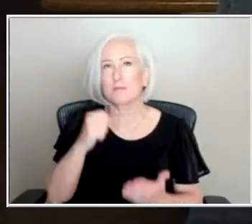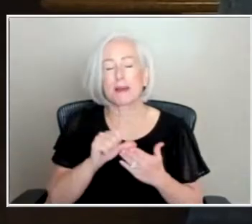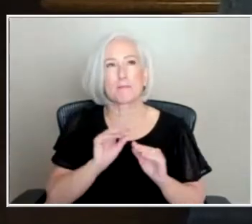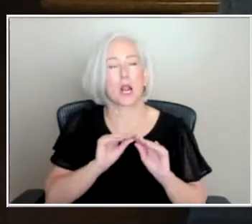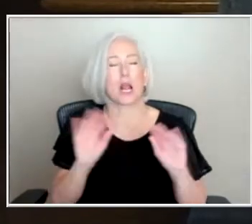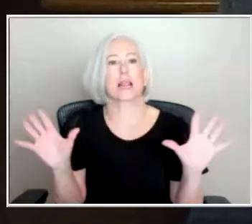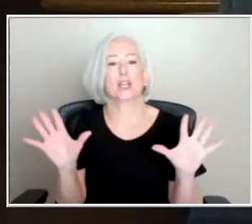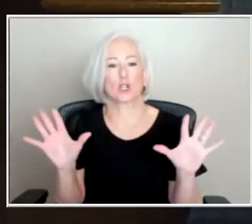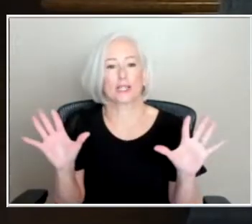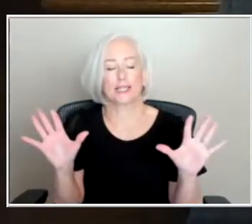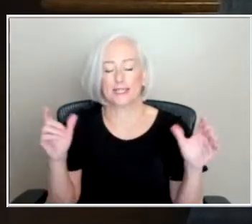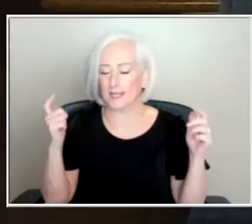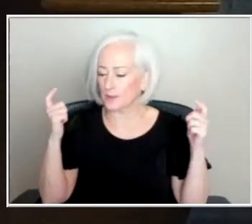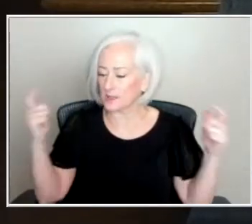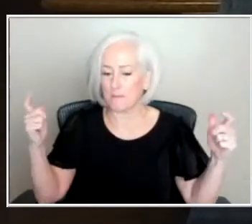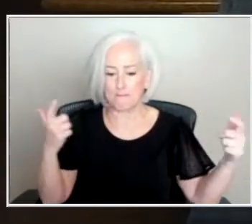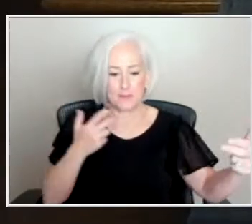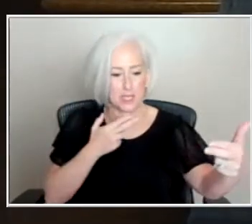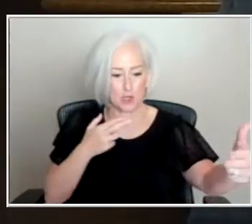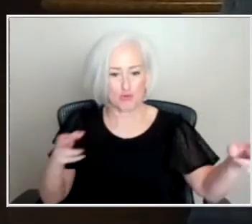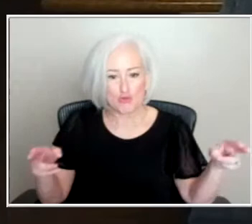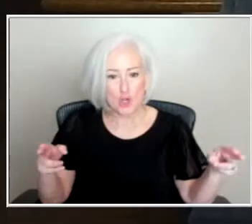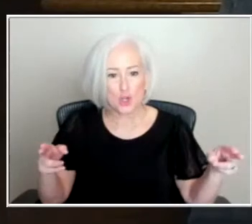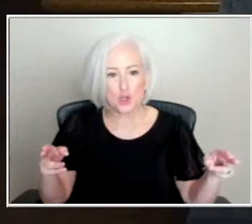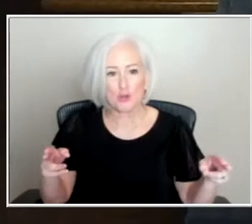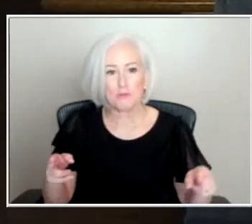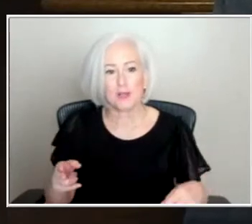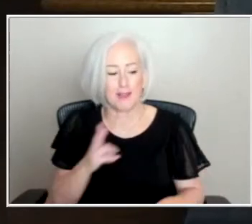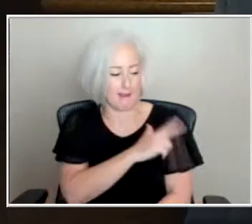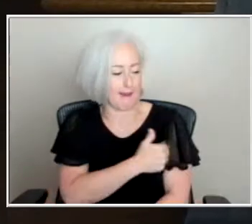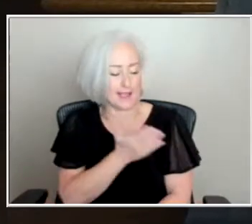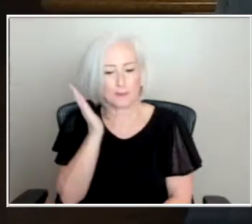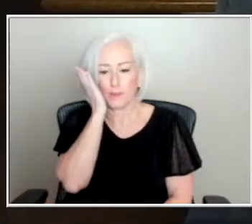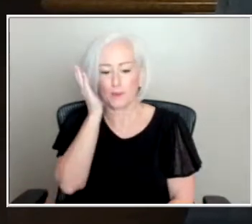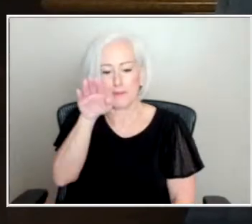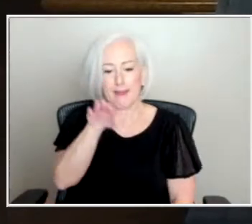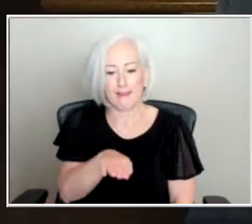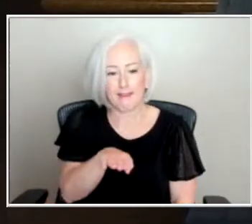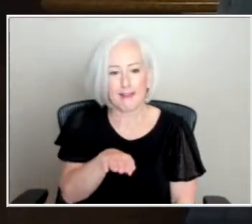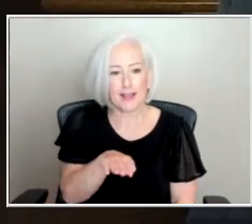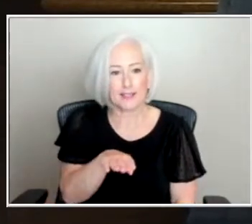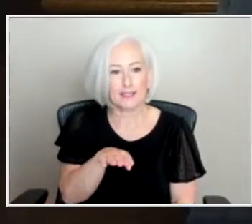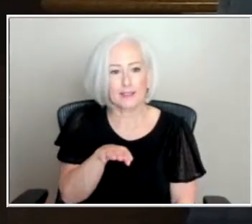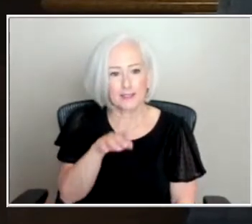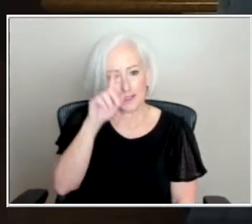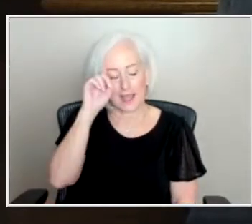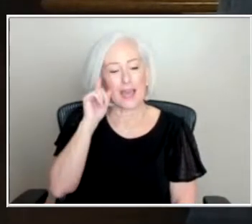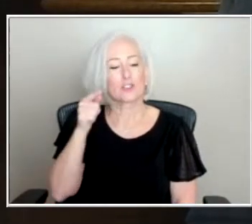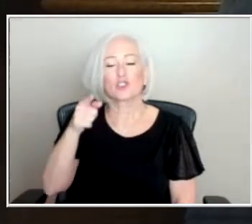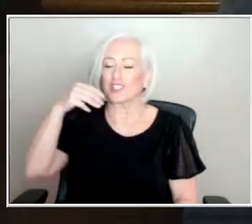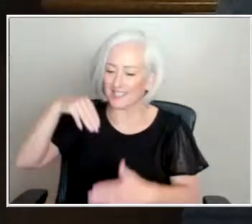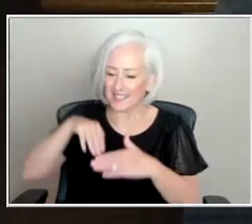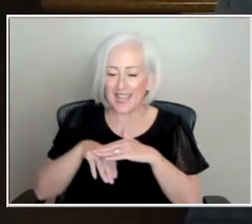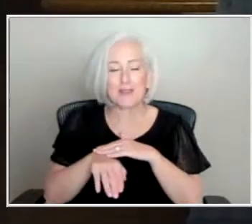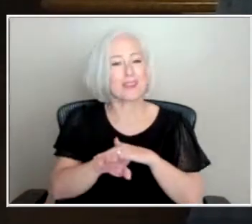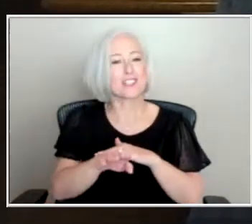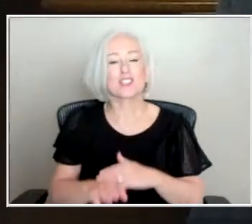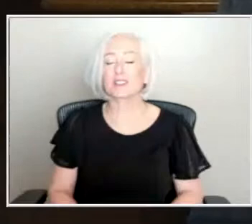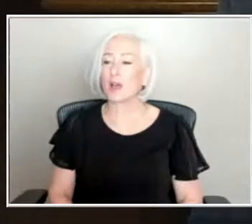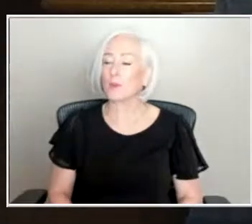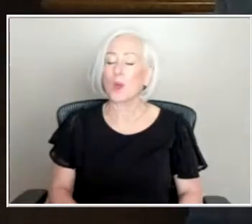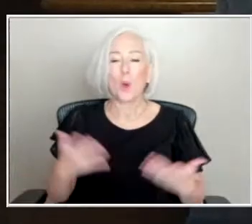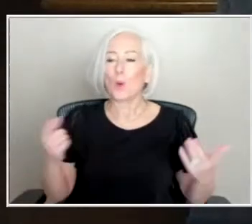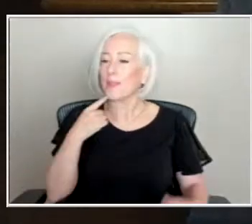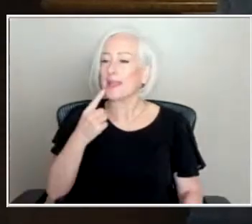in this big room, and there was a hospital bed, and she walked in and she was like, well, what did they tell you